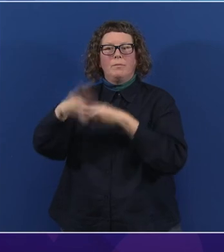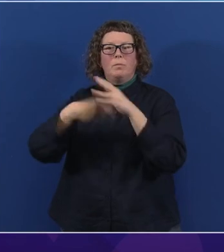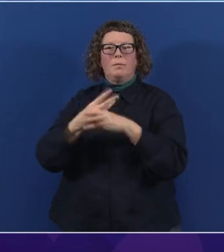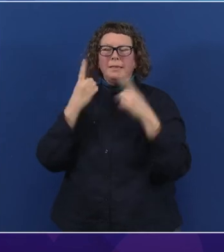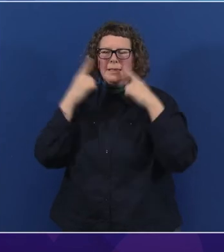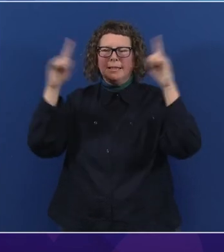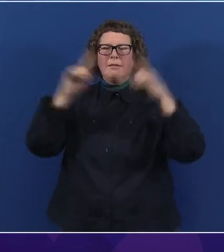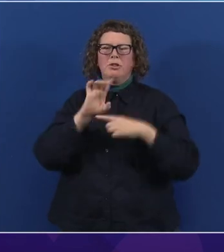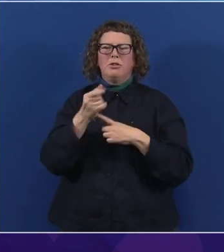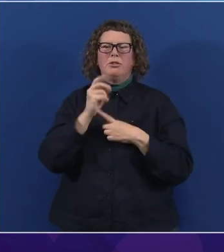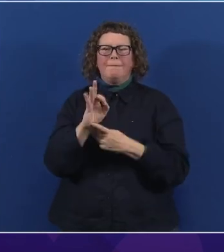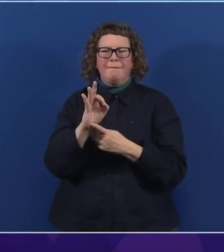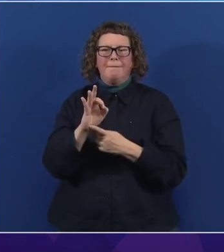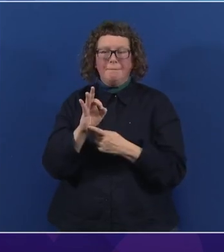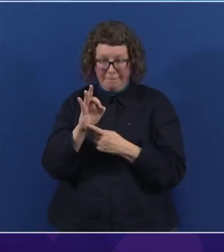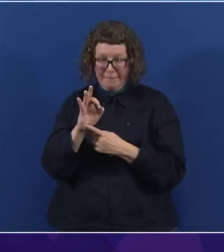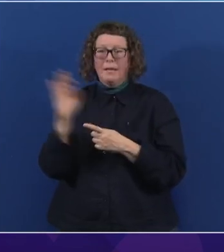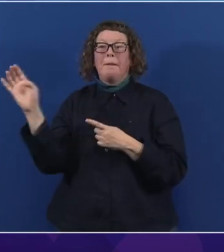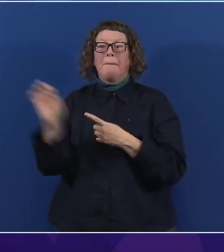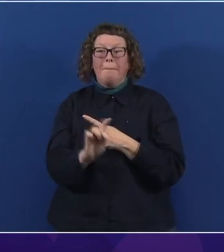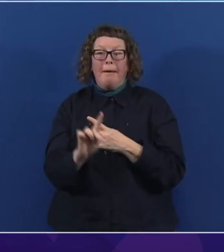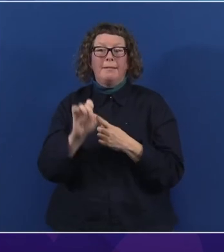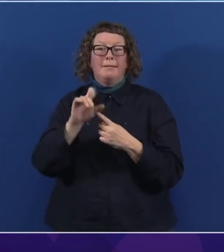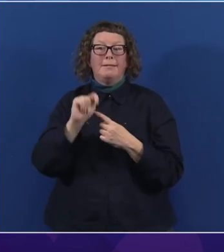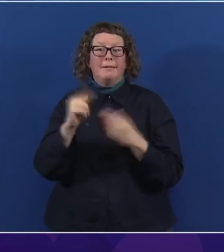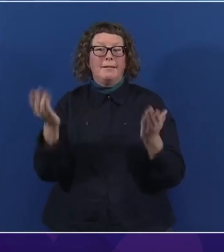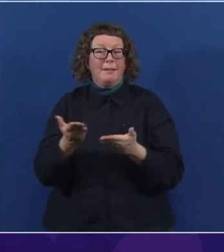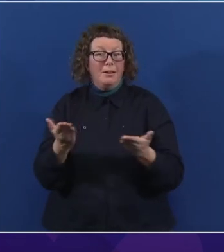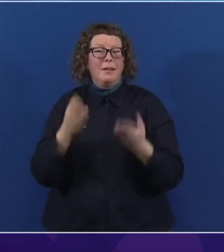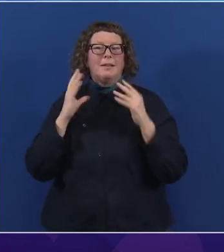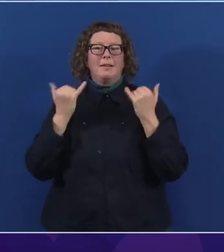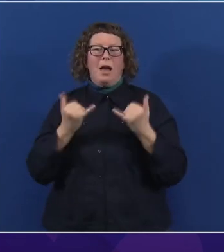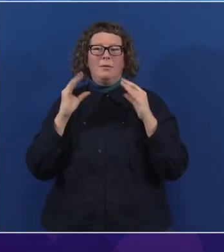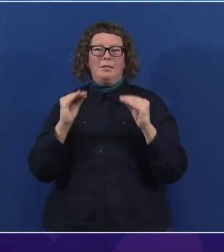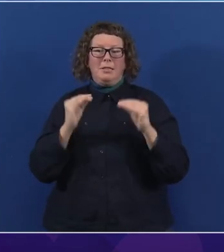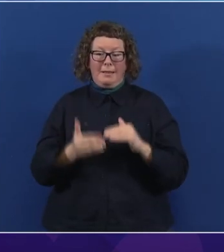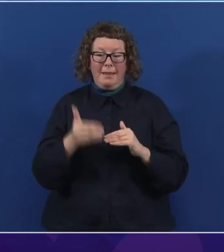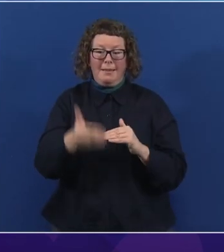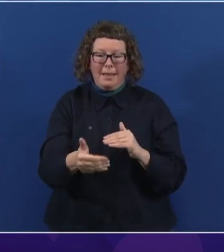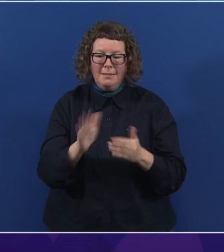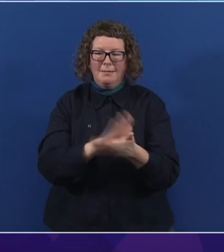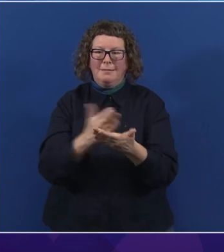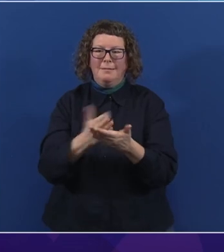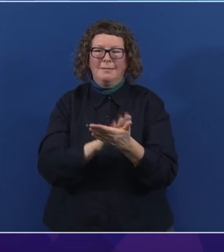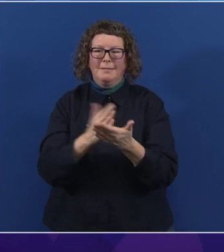a successful chef and returns to SAIT to teach the next generation of culinary talent.